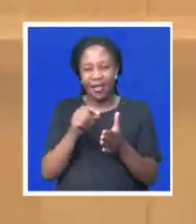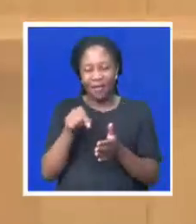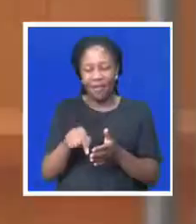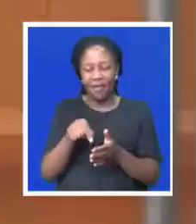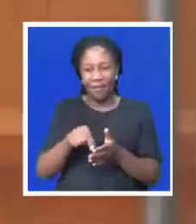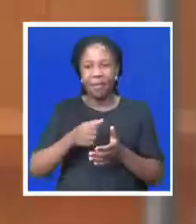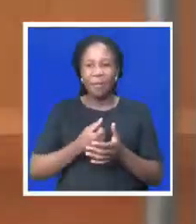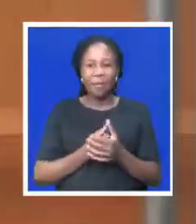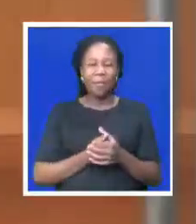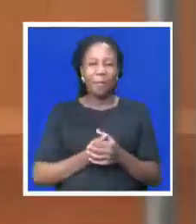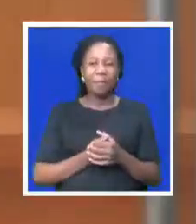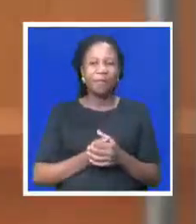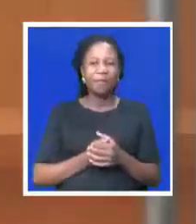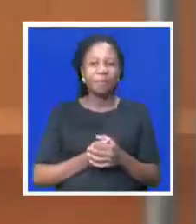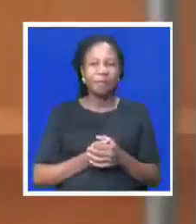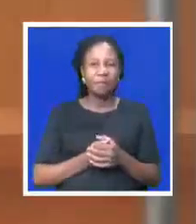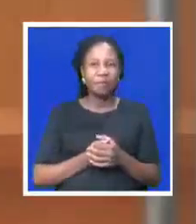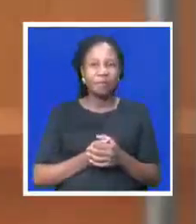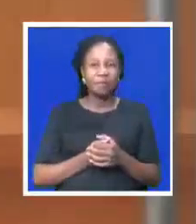with your lesson. Okay, thanks.